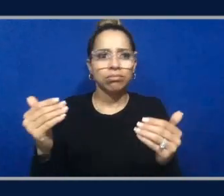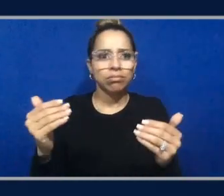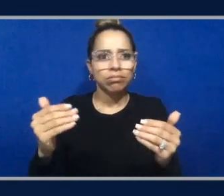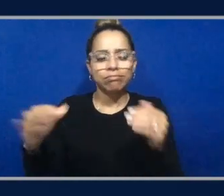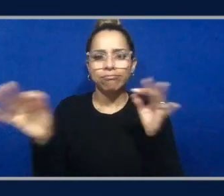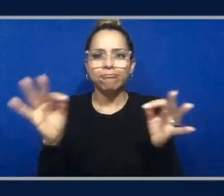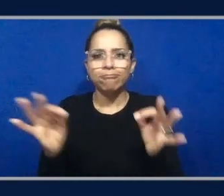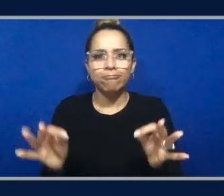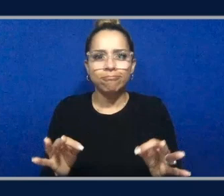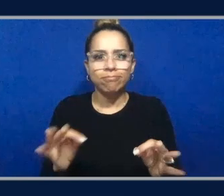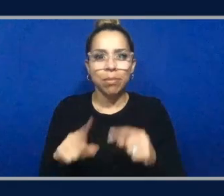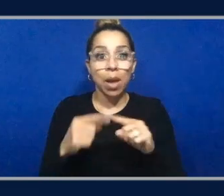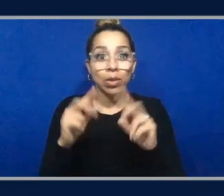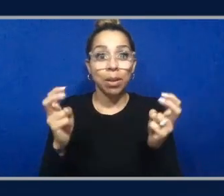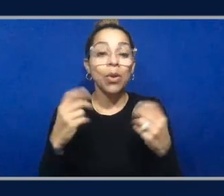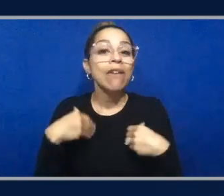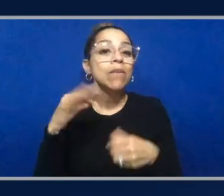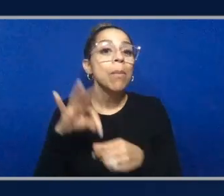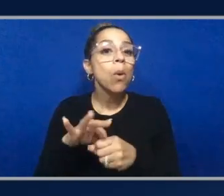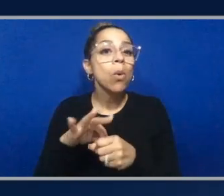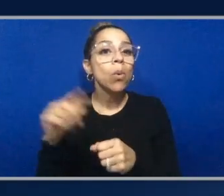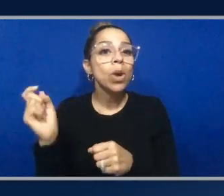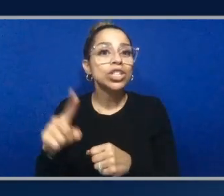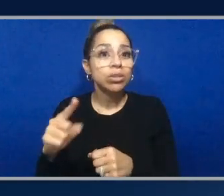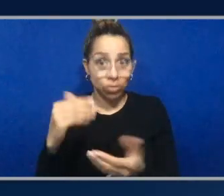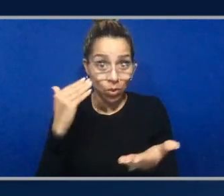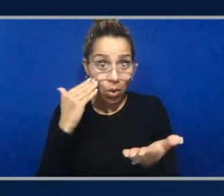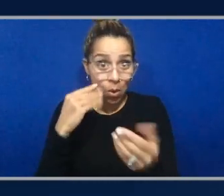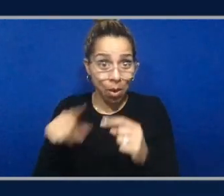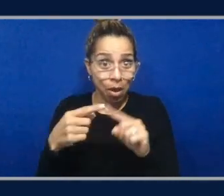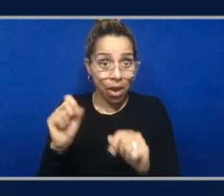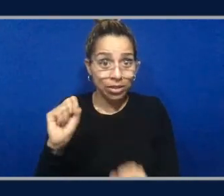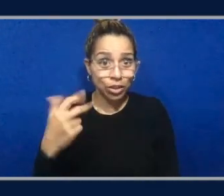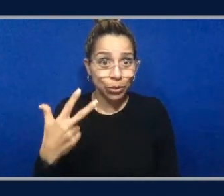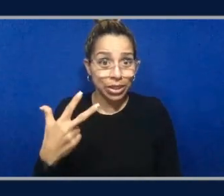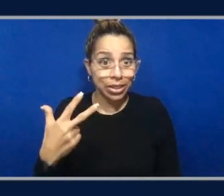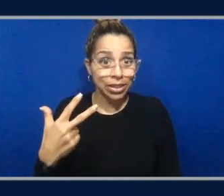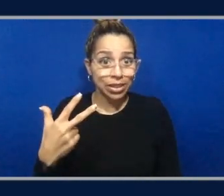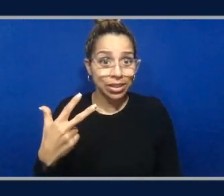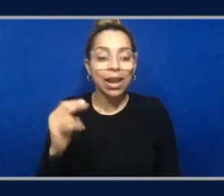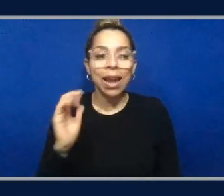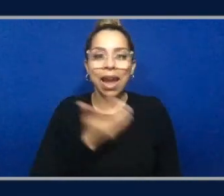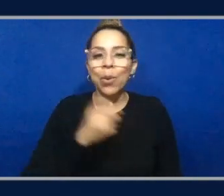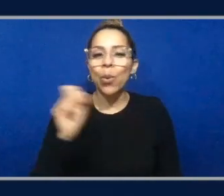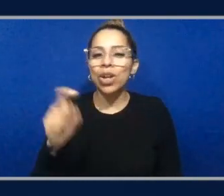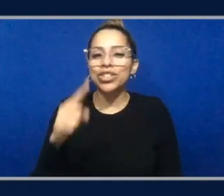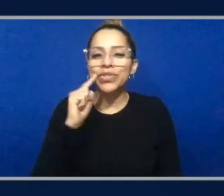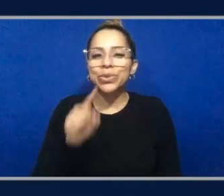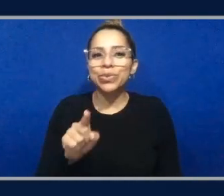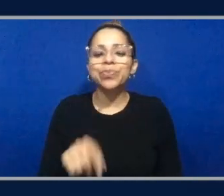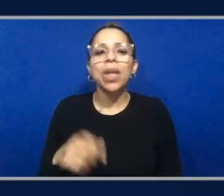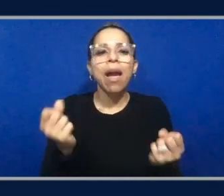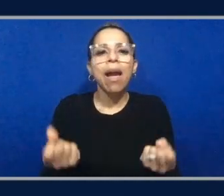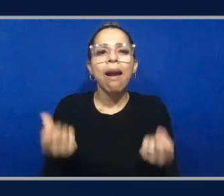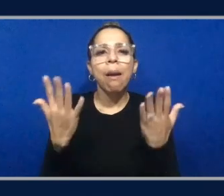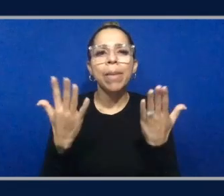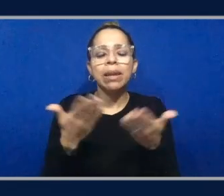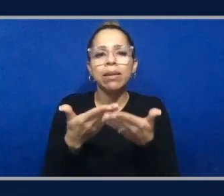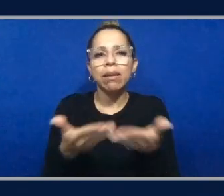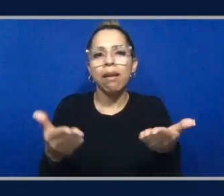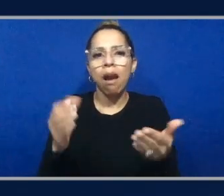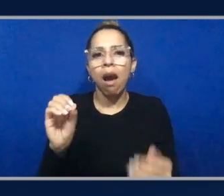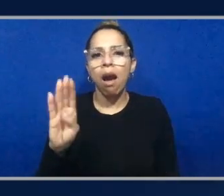poll question for you all. Who here knows about S3? Our question for you right now is, how many objects are